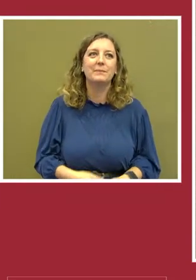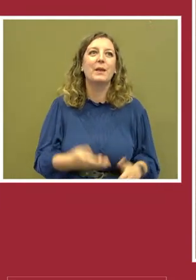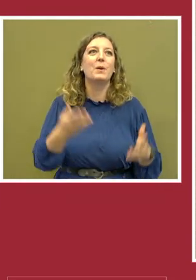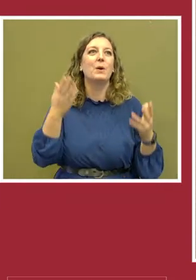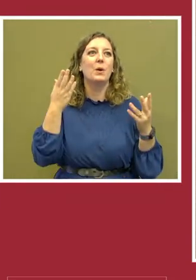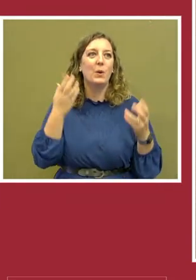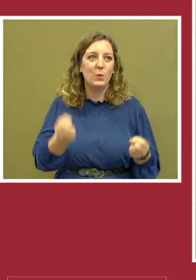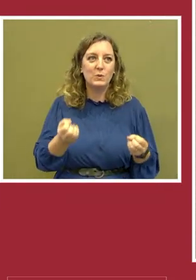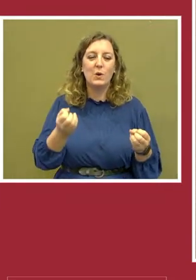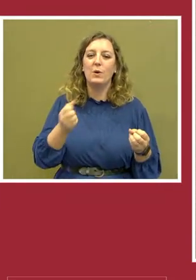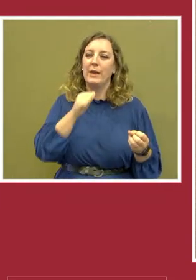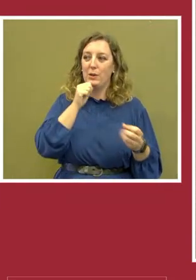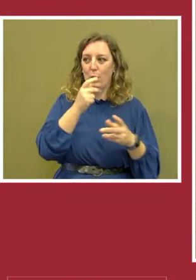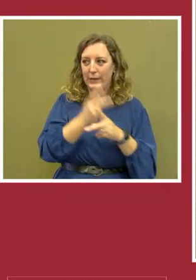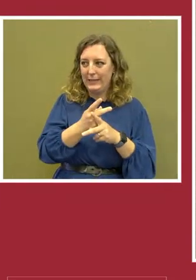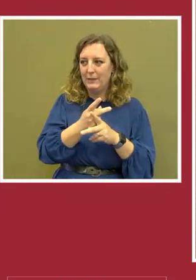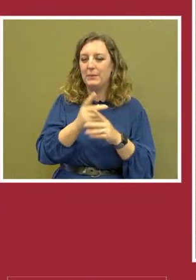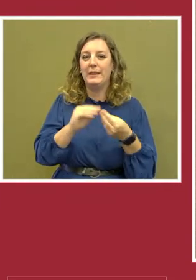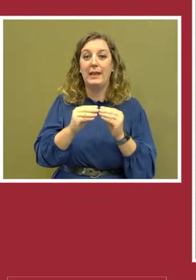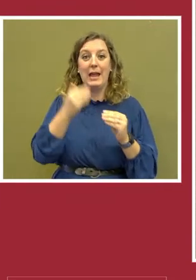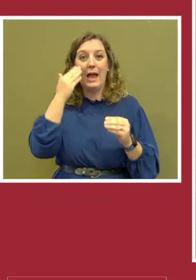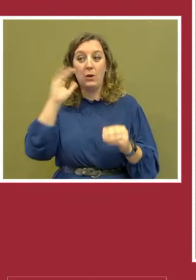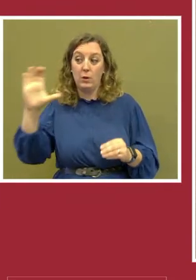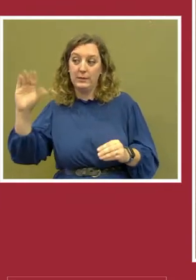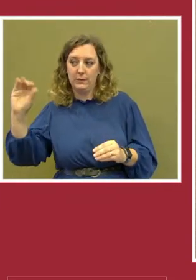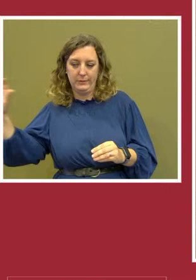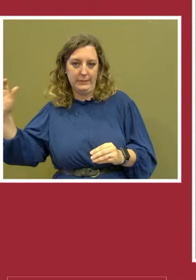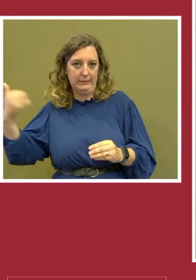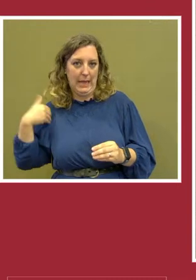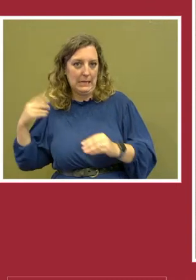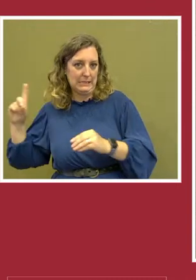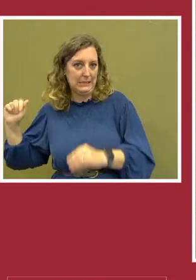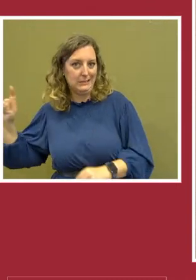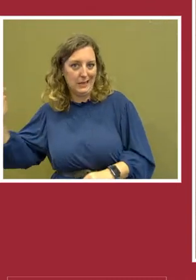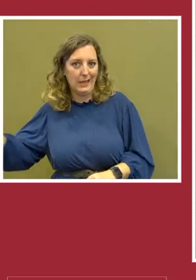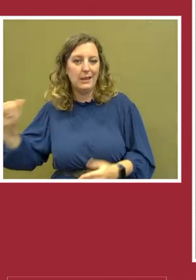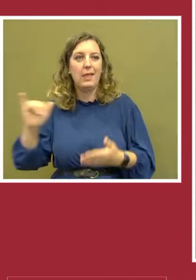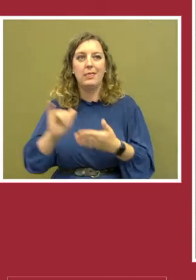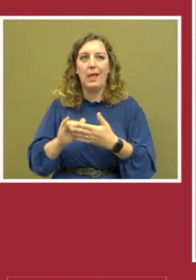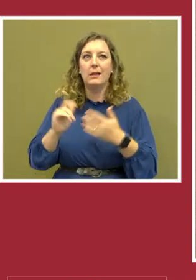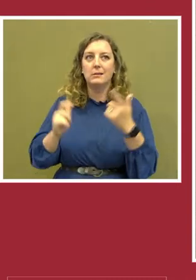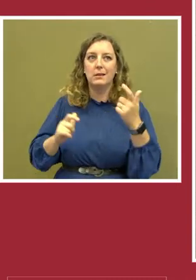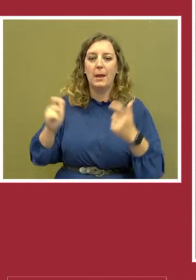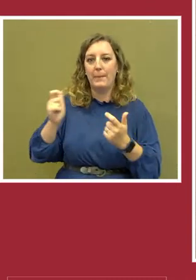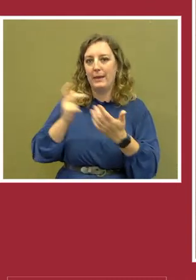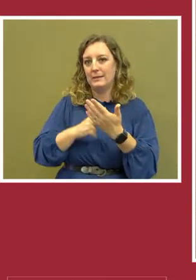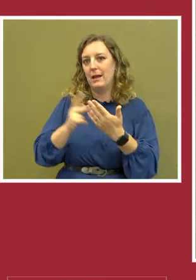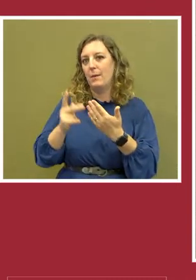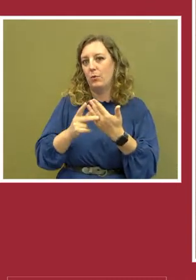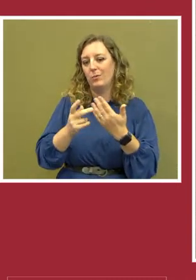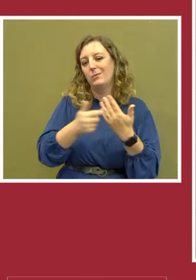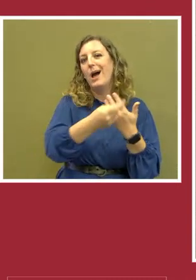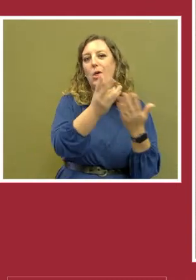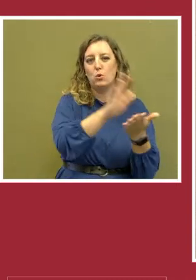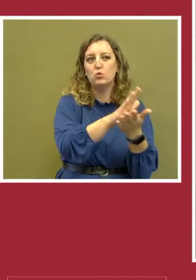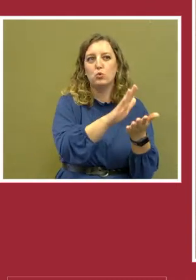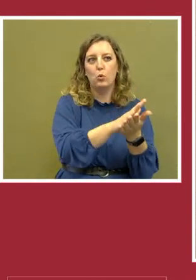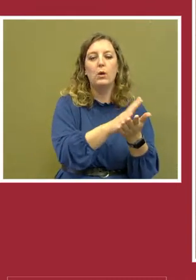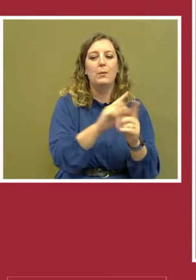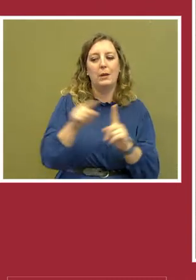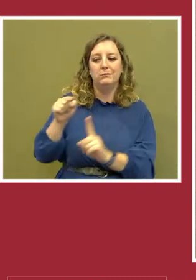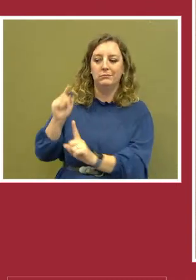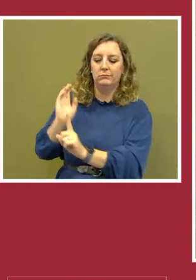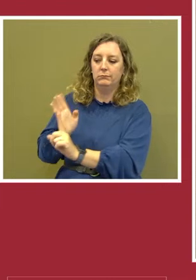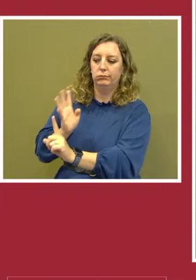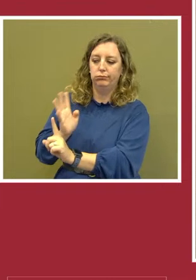So because we don't keep any data, I know that COC does, because that's the biggest program. There are other schools, but that's the biggest